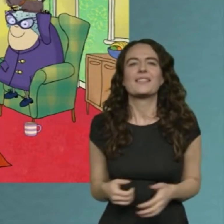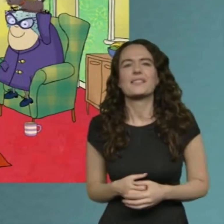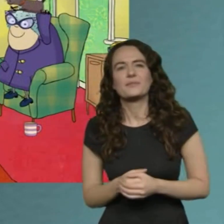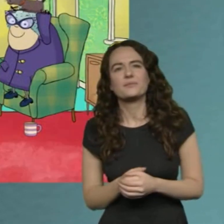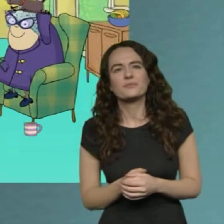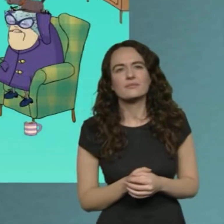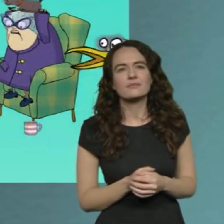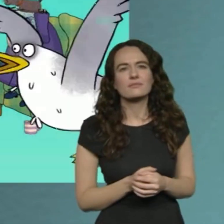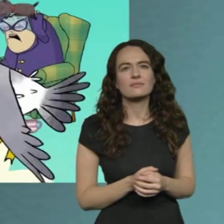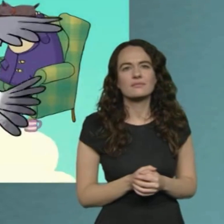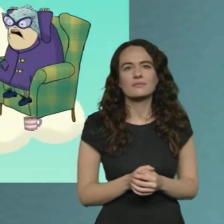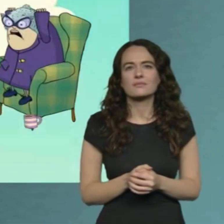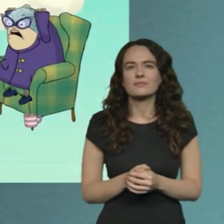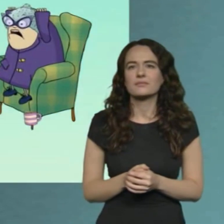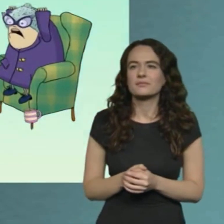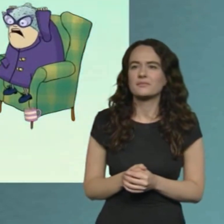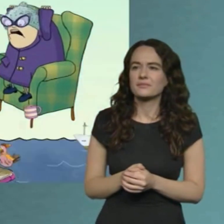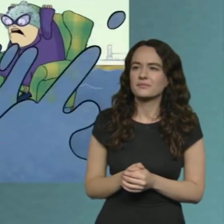hey!